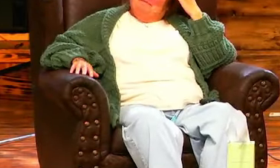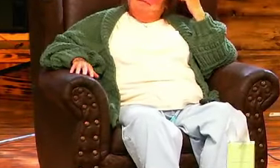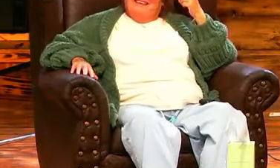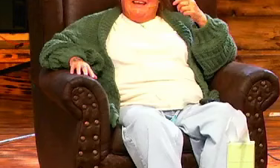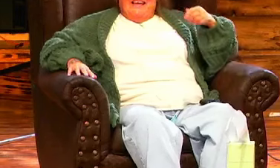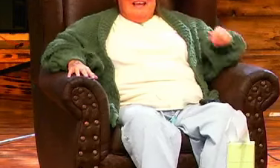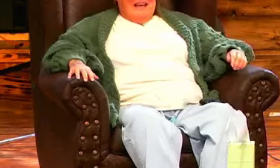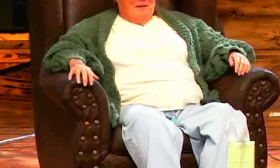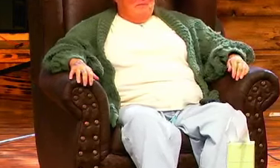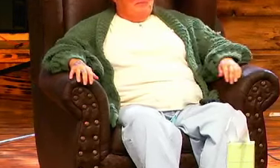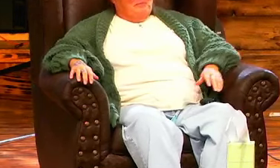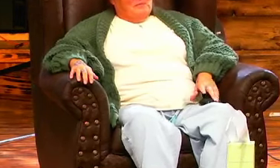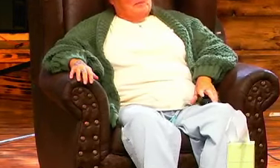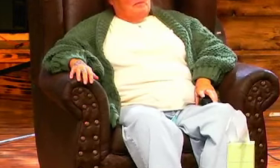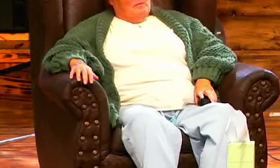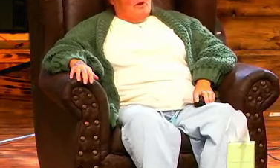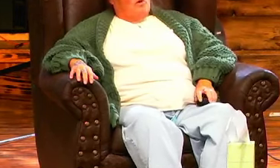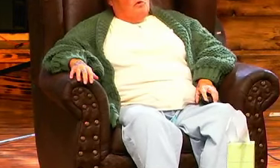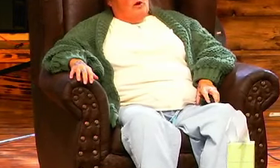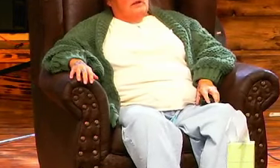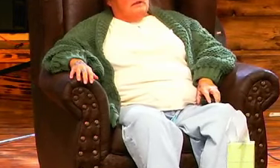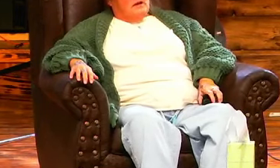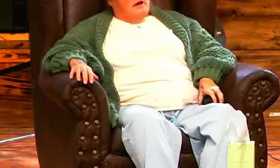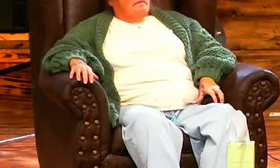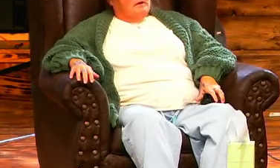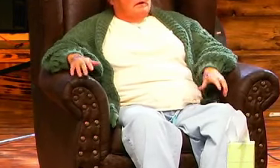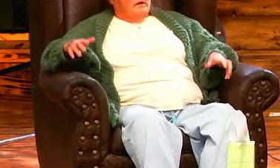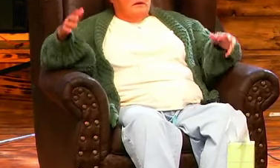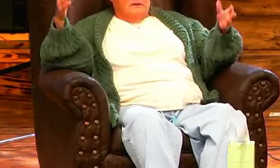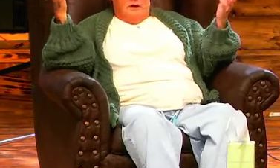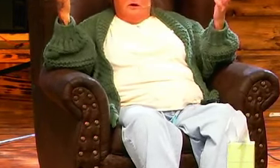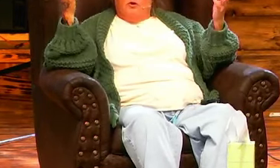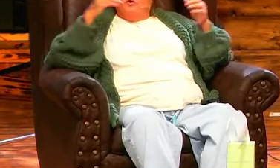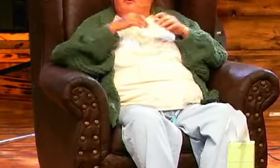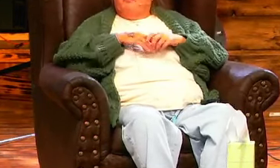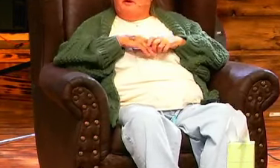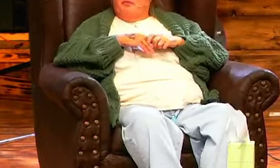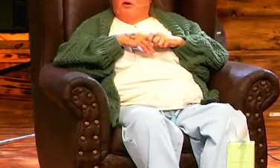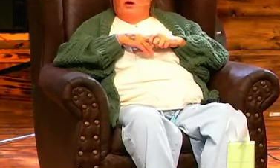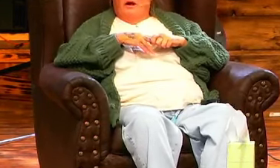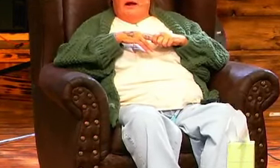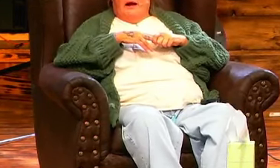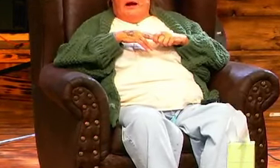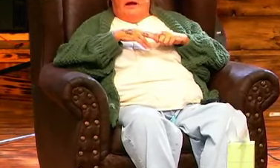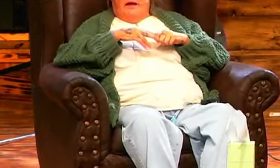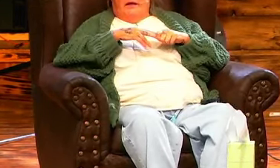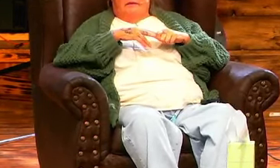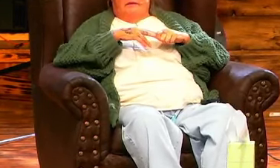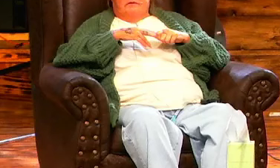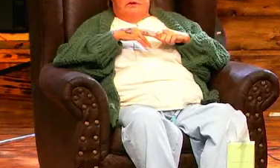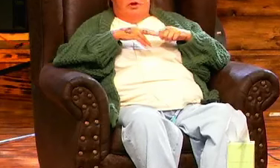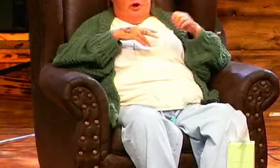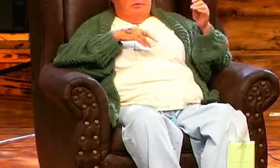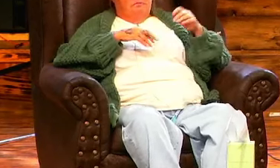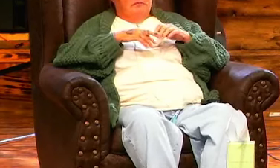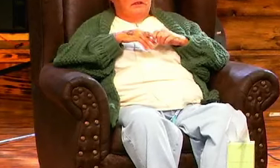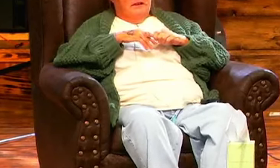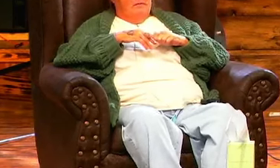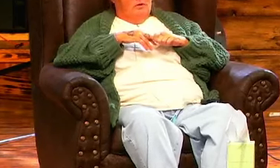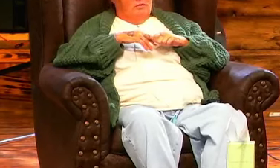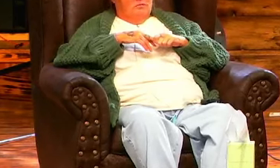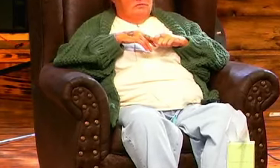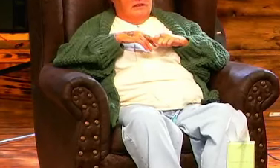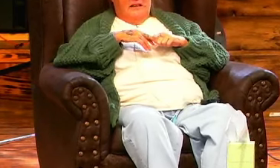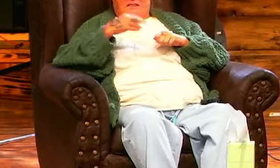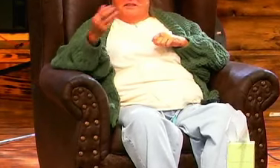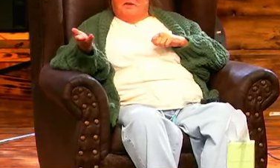Yeah. We say covenant, but why do they say coven? It's a coven. It's a group of people. And, you know, the